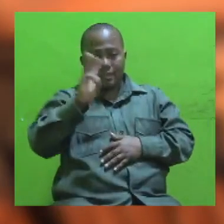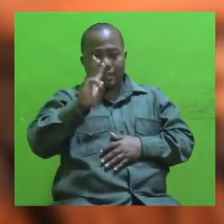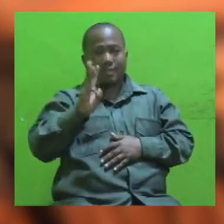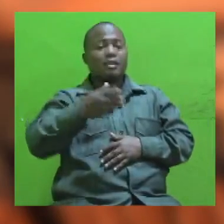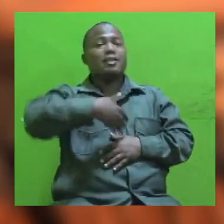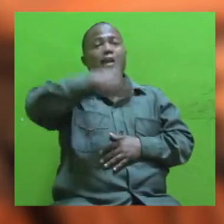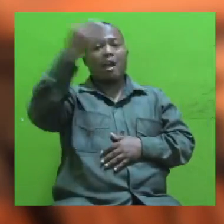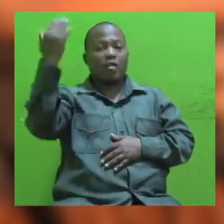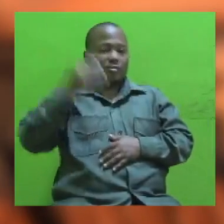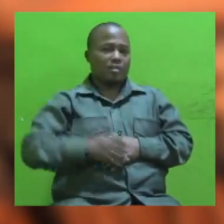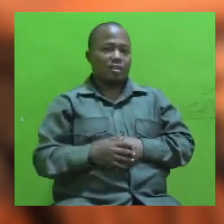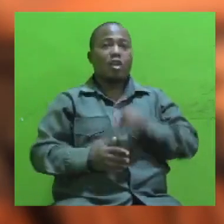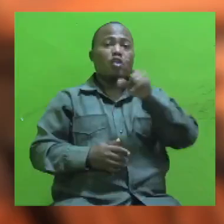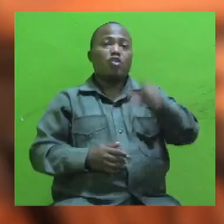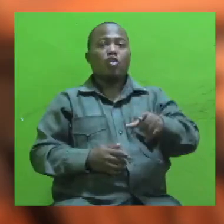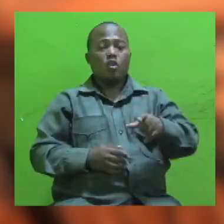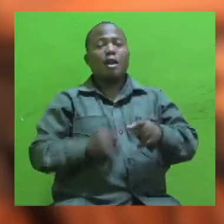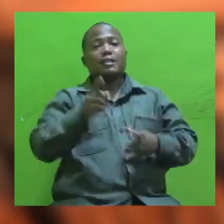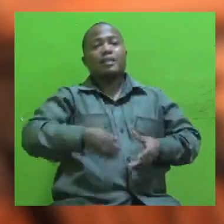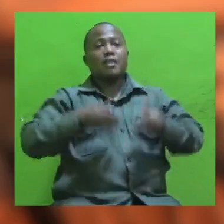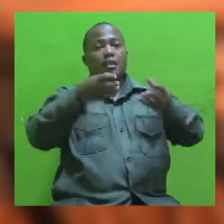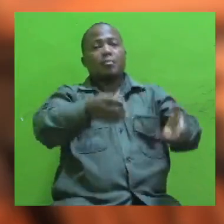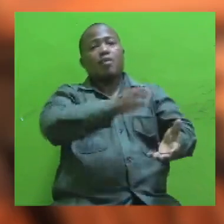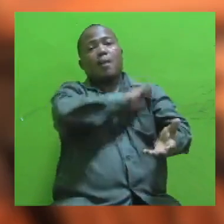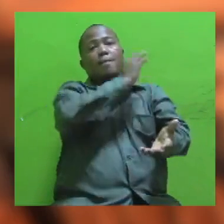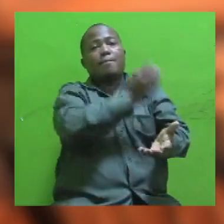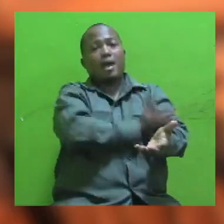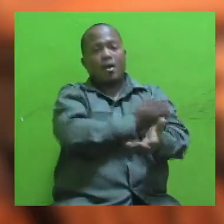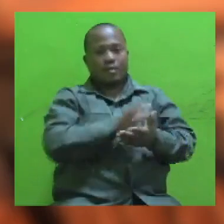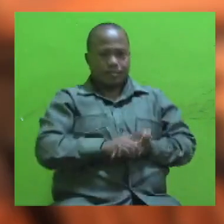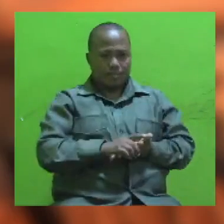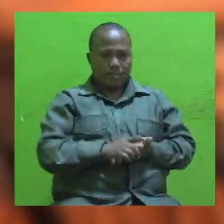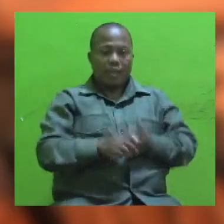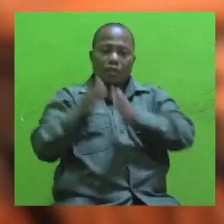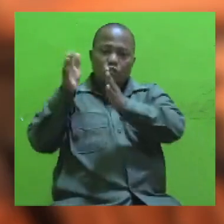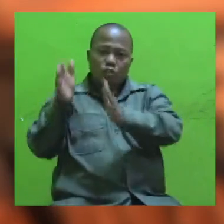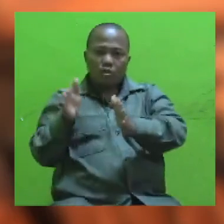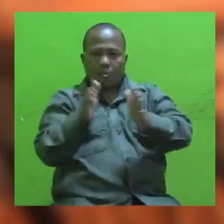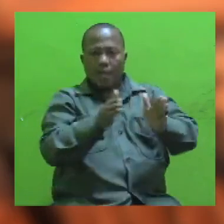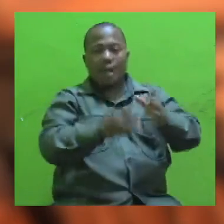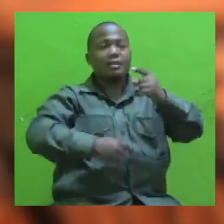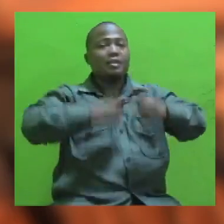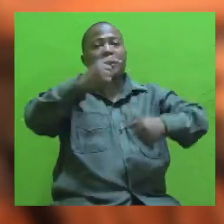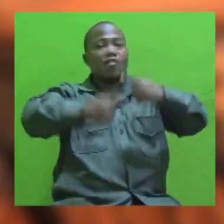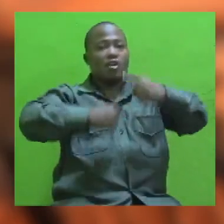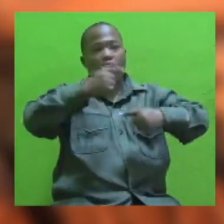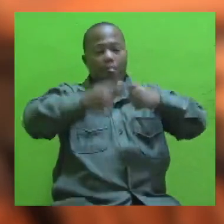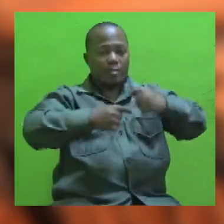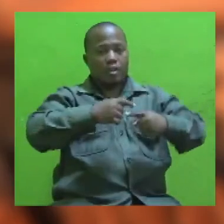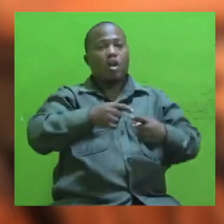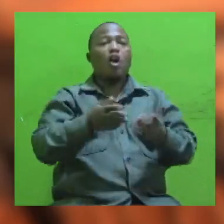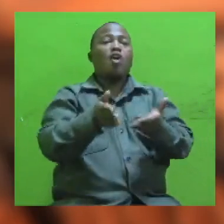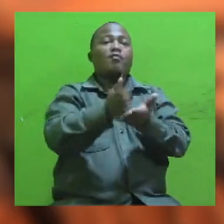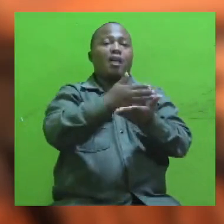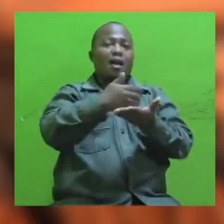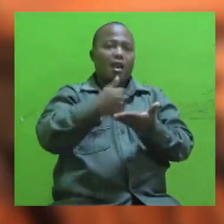work. So you can have the power to participate, to plan the development of the areas and